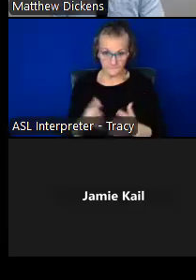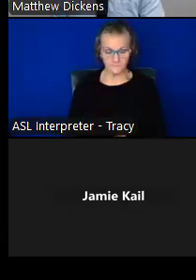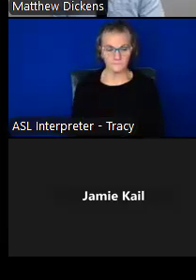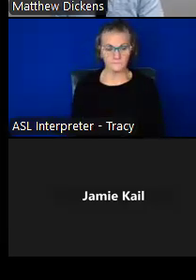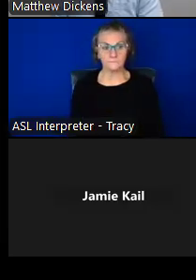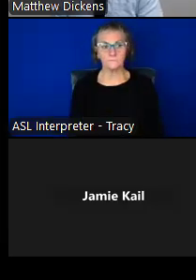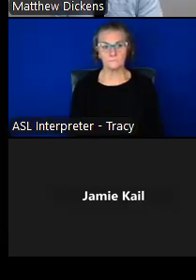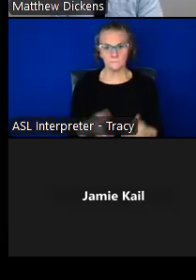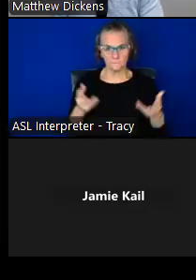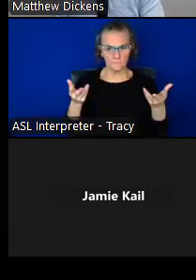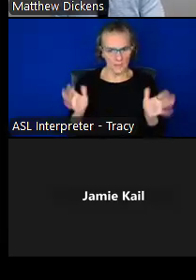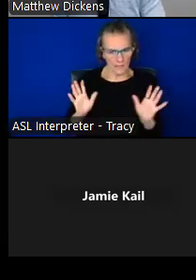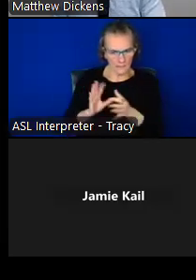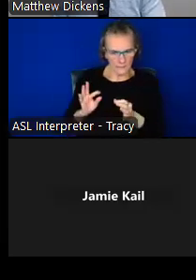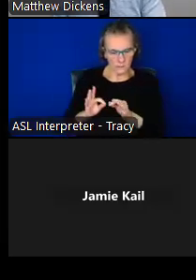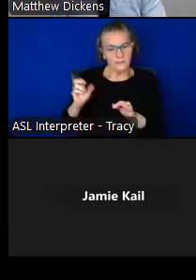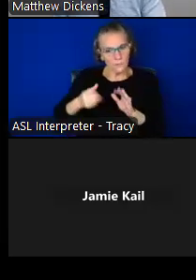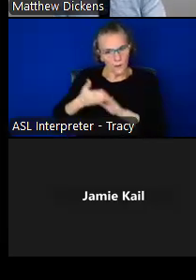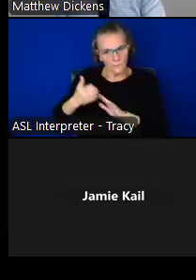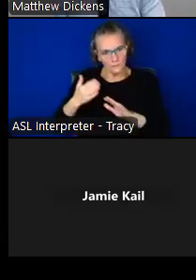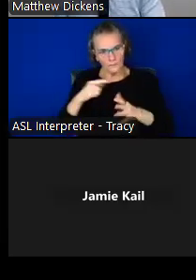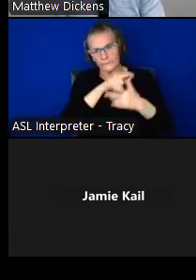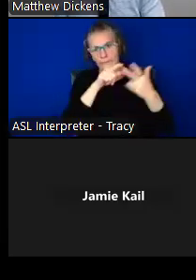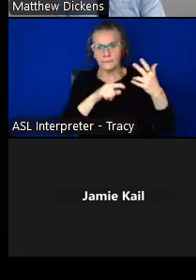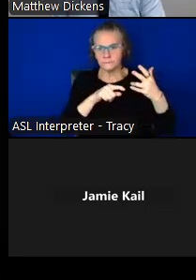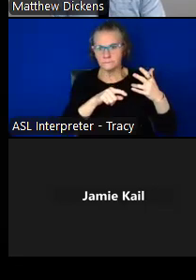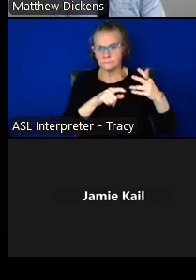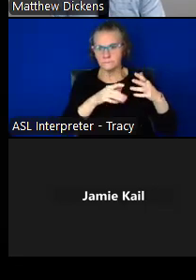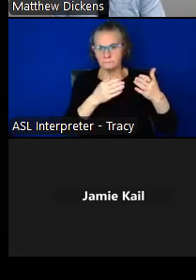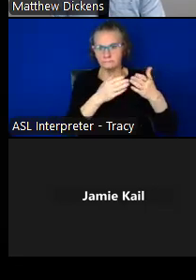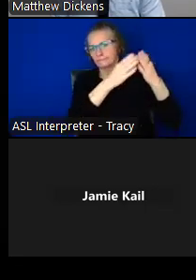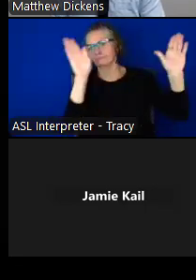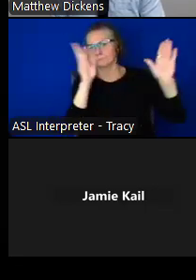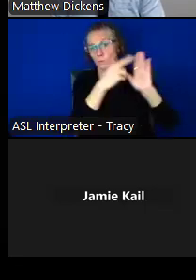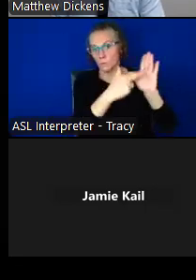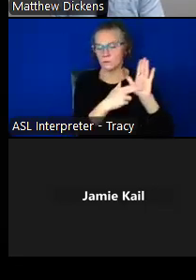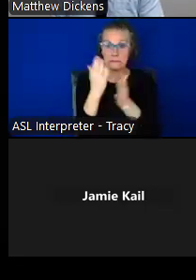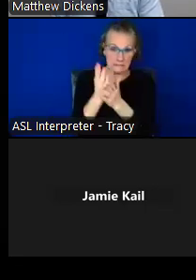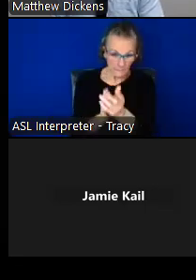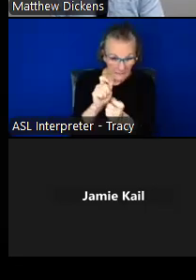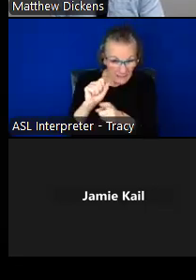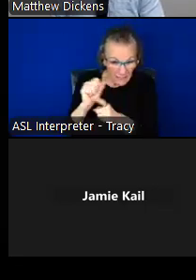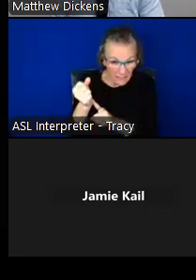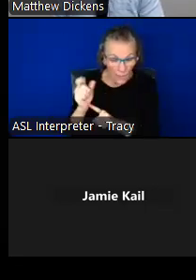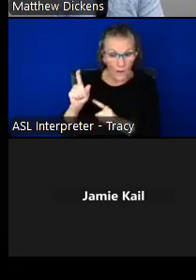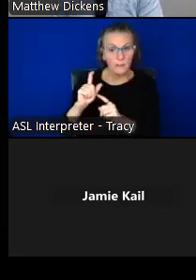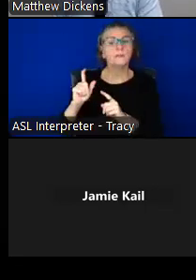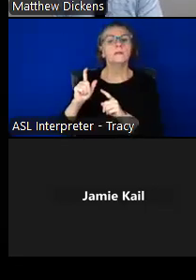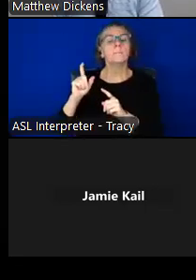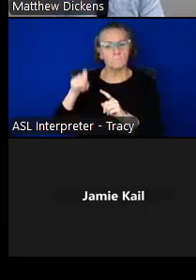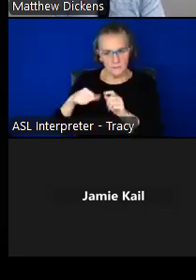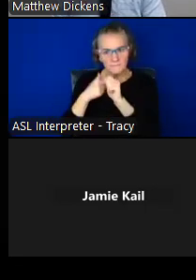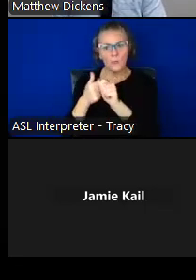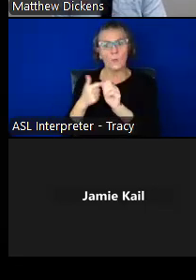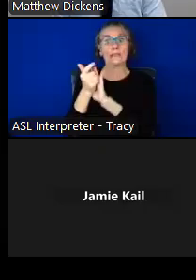So as mentioned, although we operate under these guiding principles, there are certain situations in which a legal alternative may need